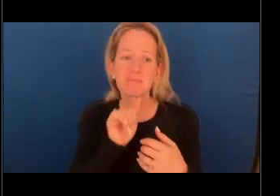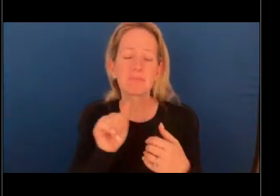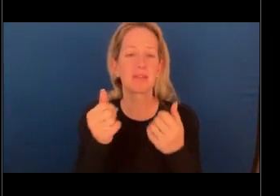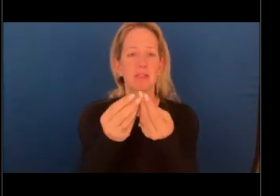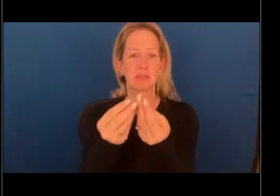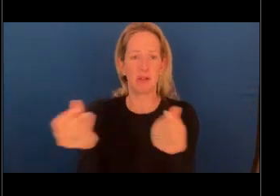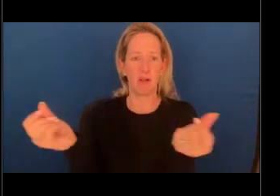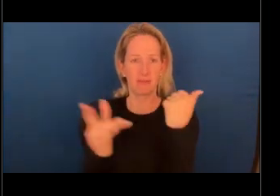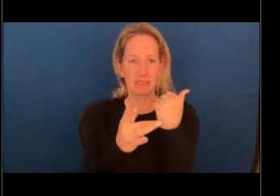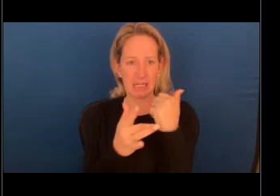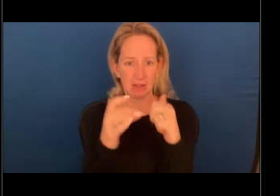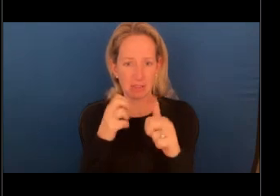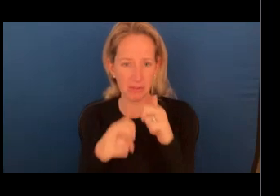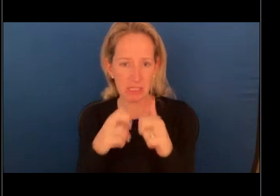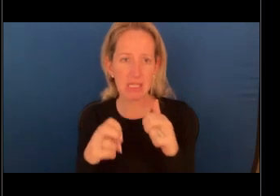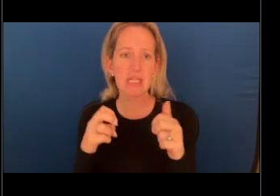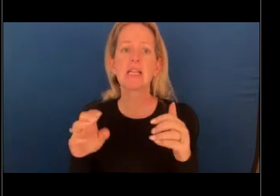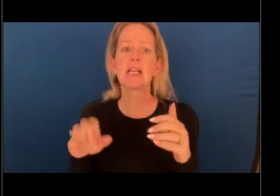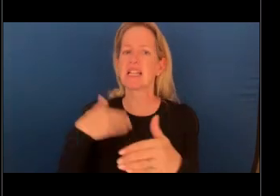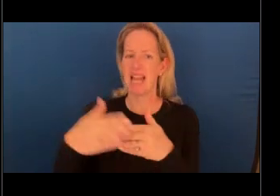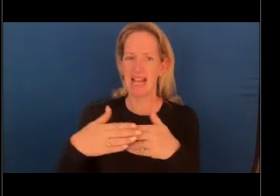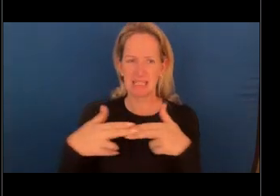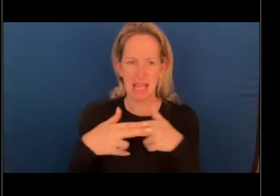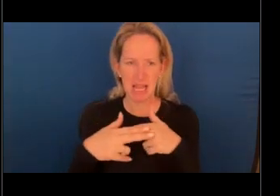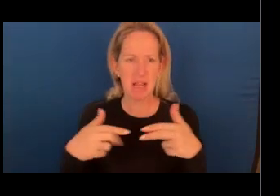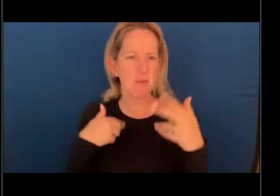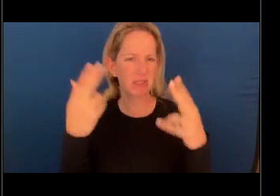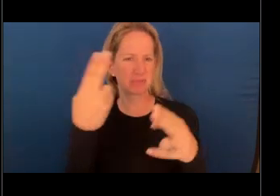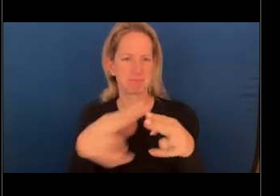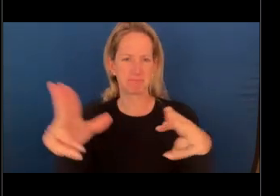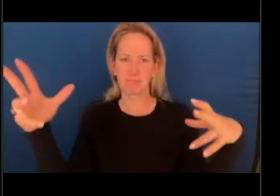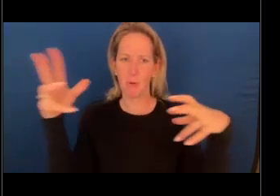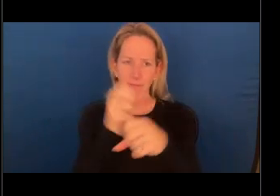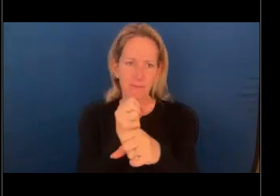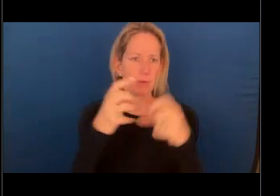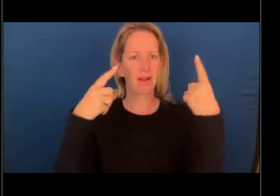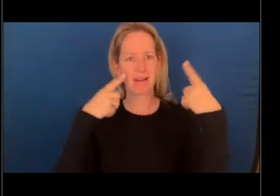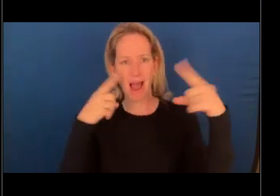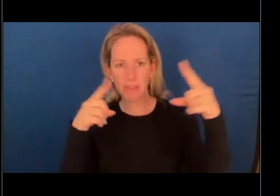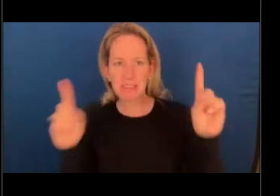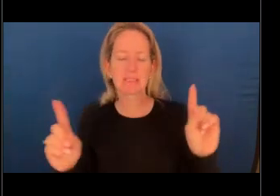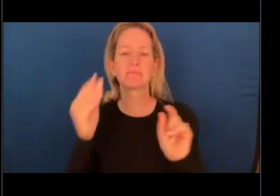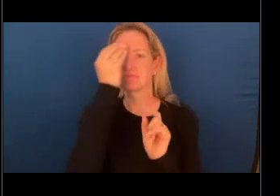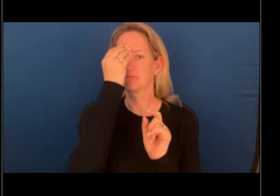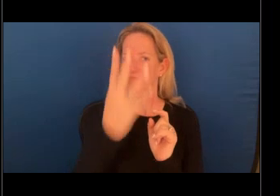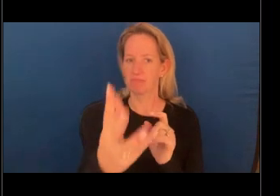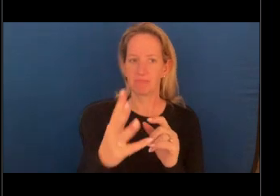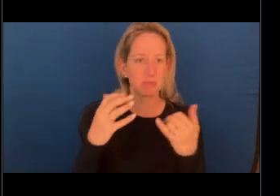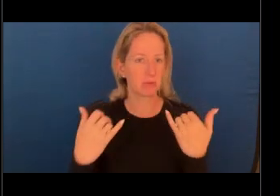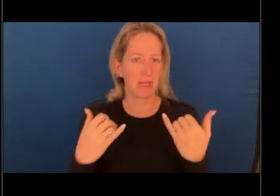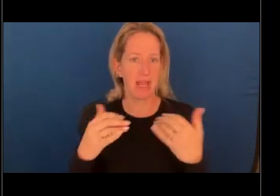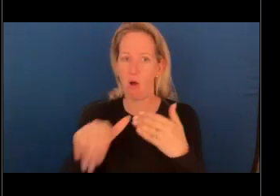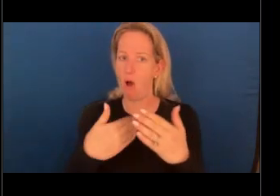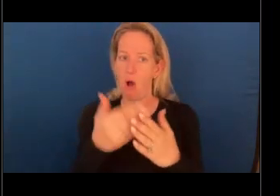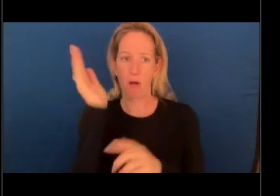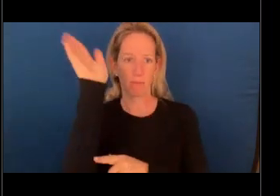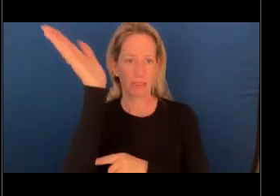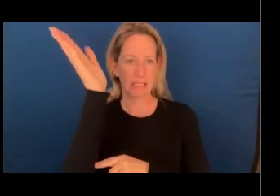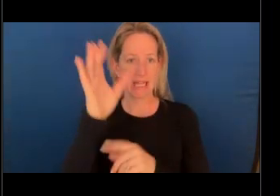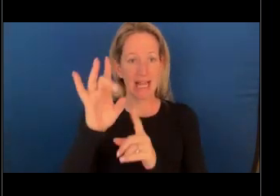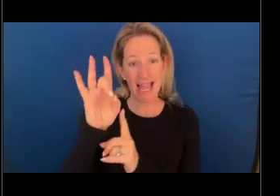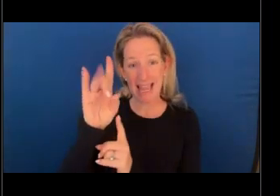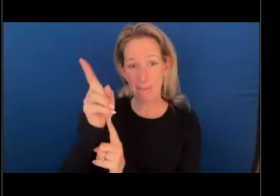to quickly run through some overviews and announcements. So just like yesterday, all of our presentations today will be 8 minutes with 4 minutes